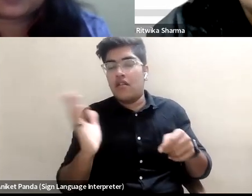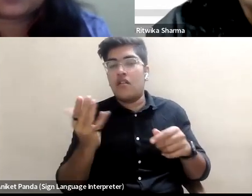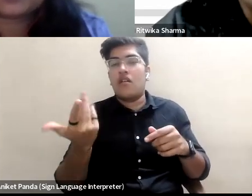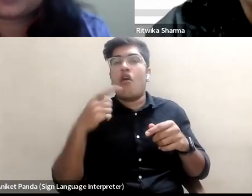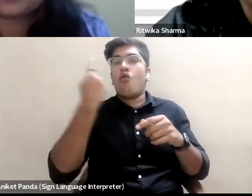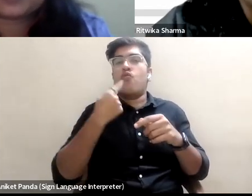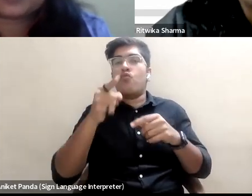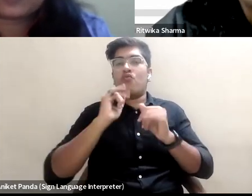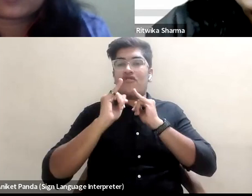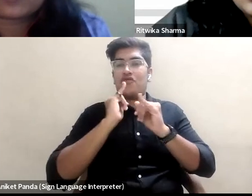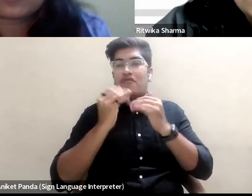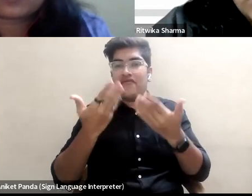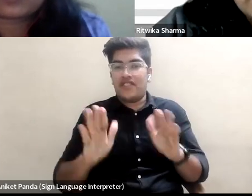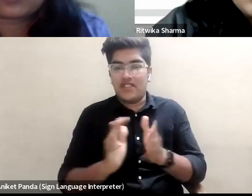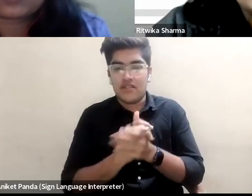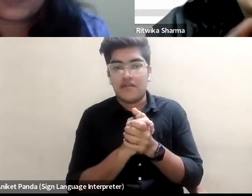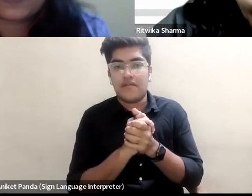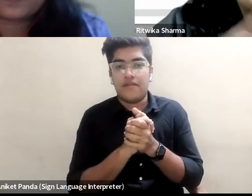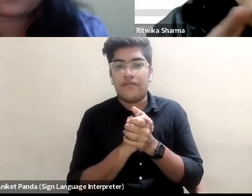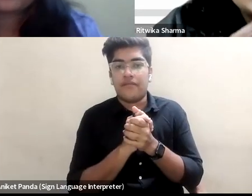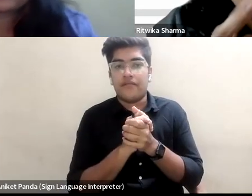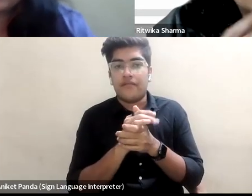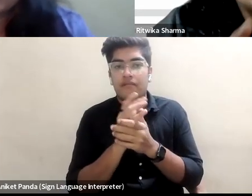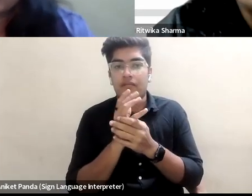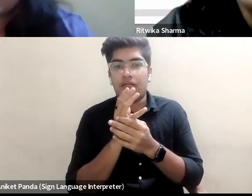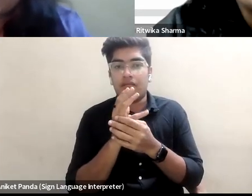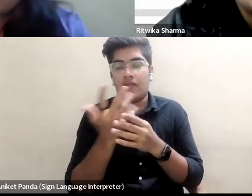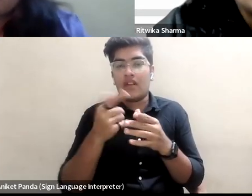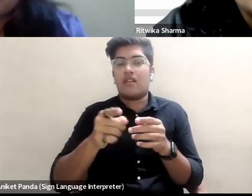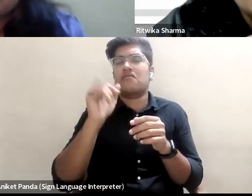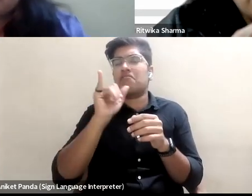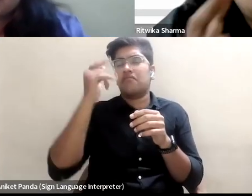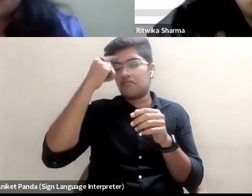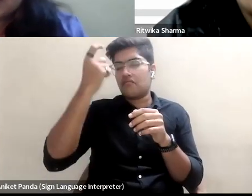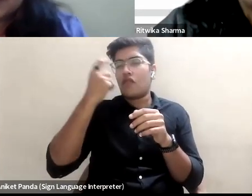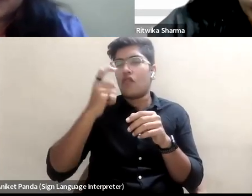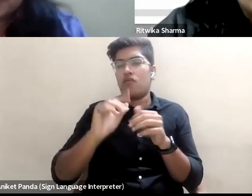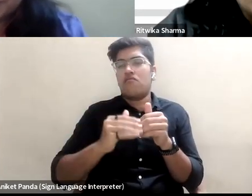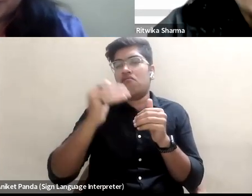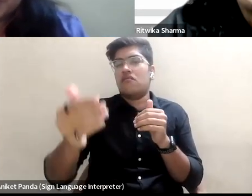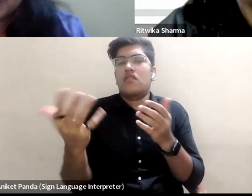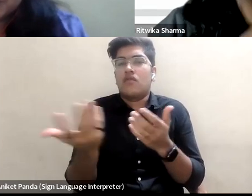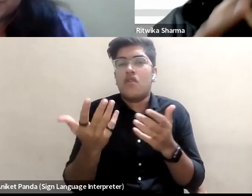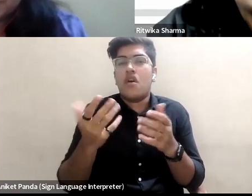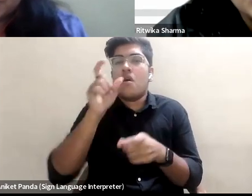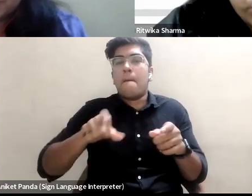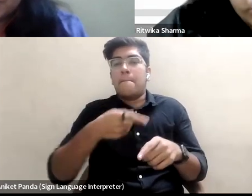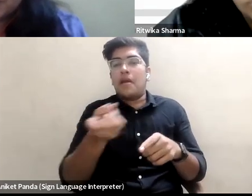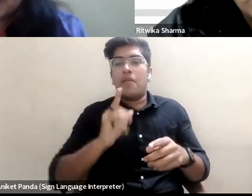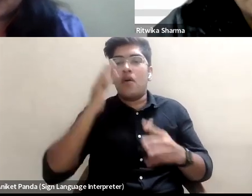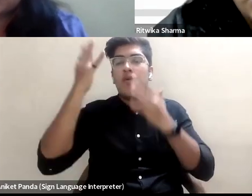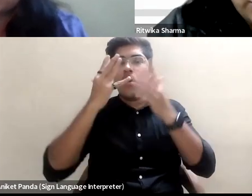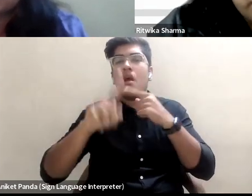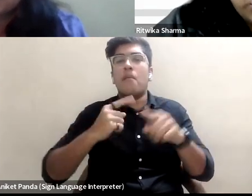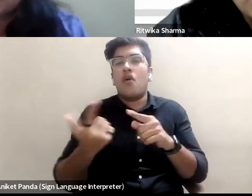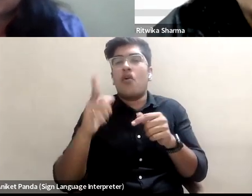interviewed. Just as an afterthought, that people's concerns centered around the law, the kind of changes it was going